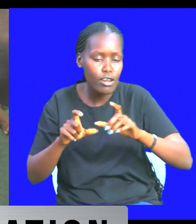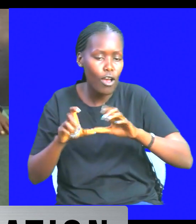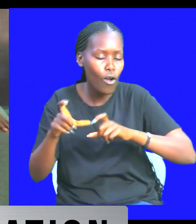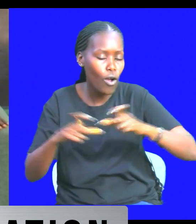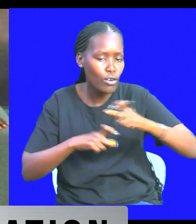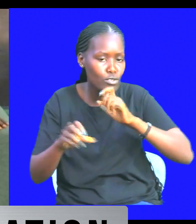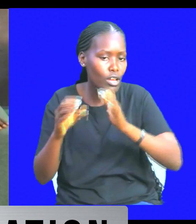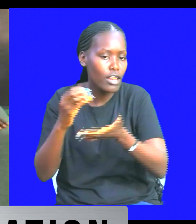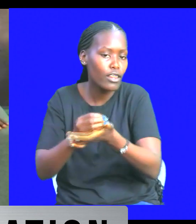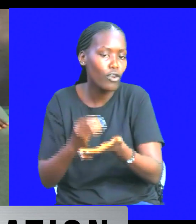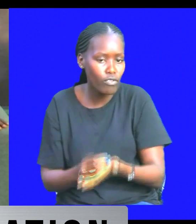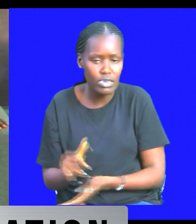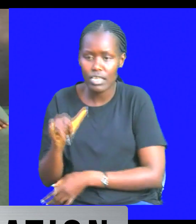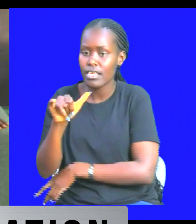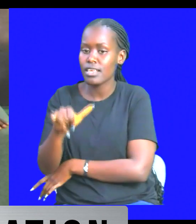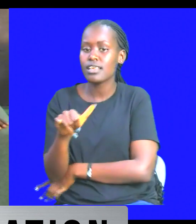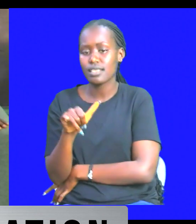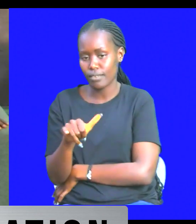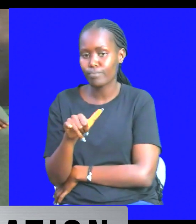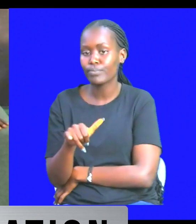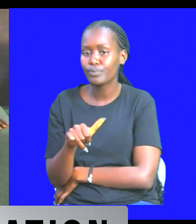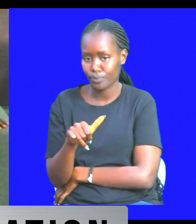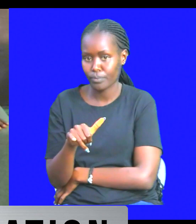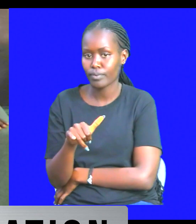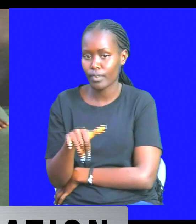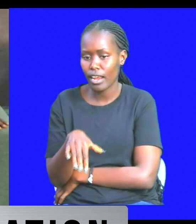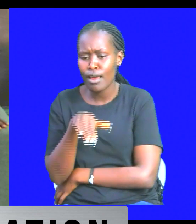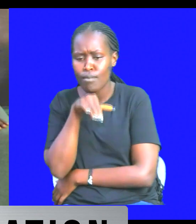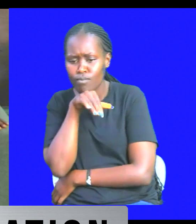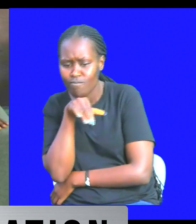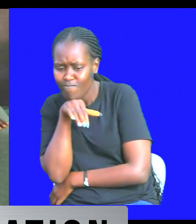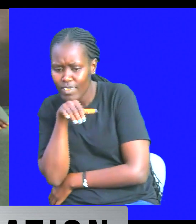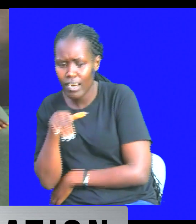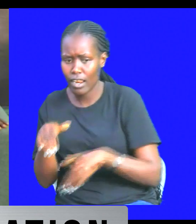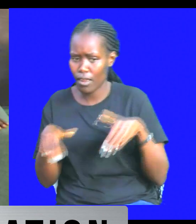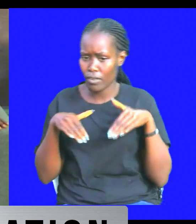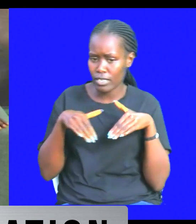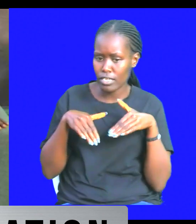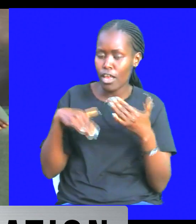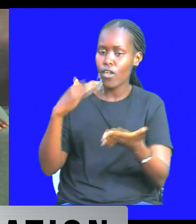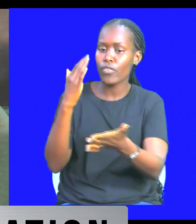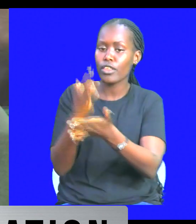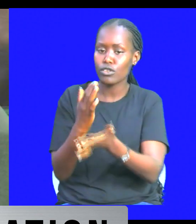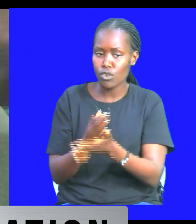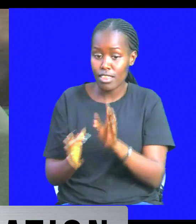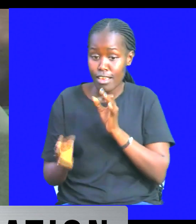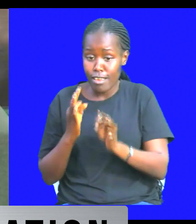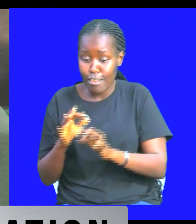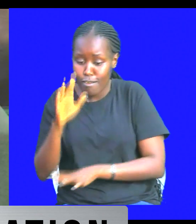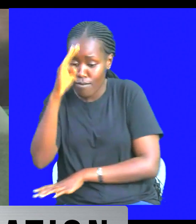chance. So should That is really Raila something. wait? Should Raila wait? Is The he a bit? reality is, if Yes. they are doubting